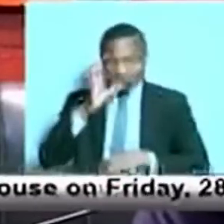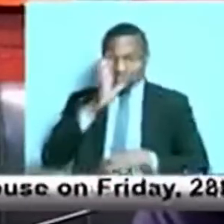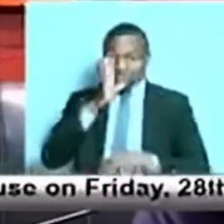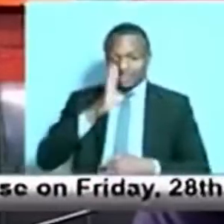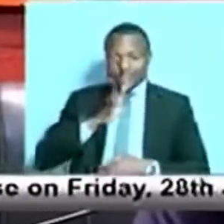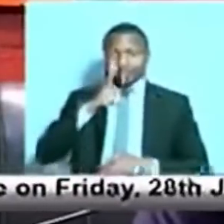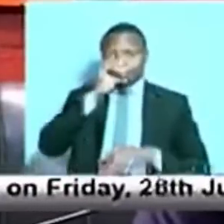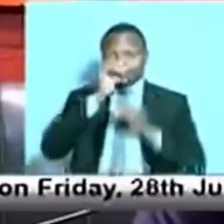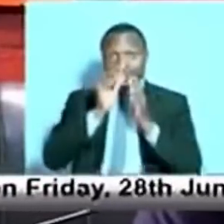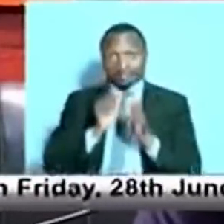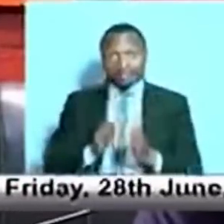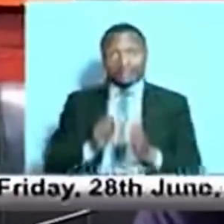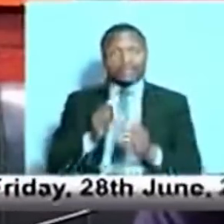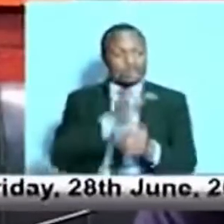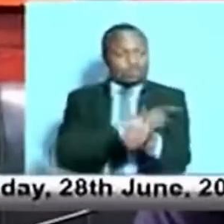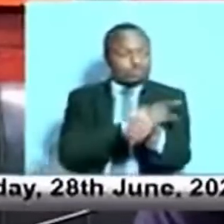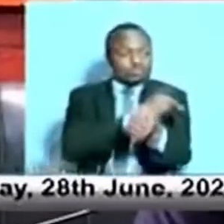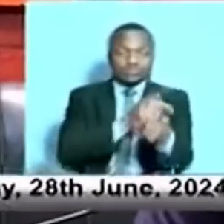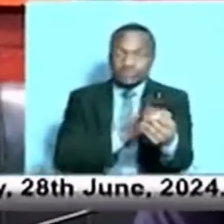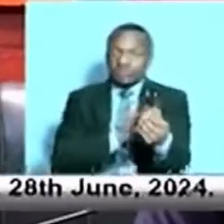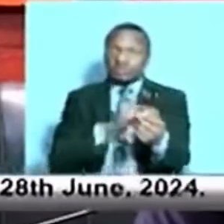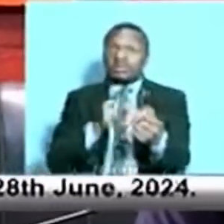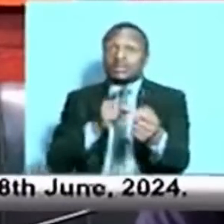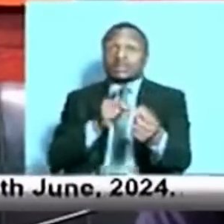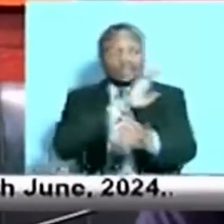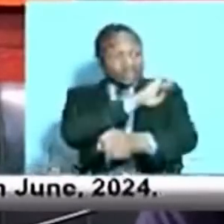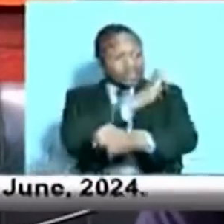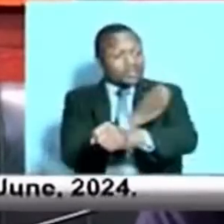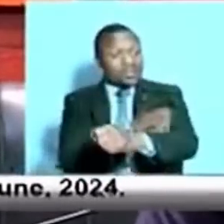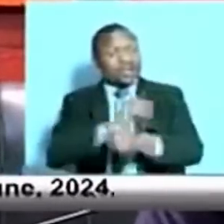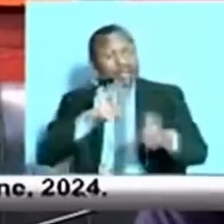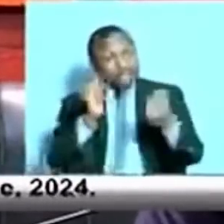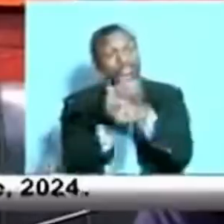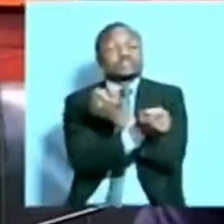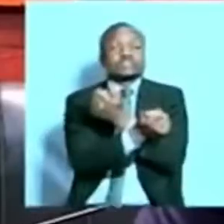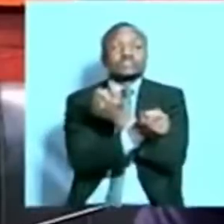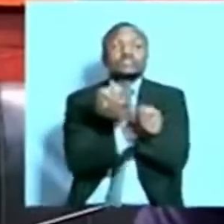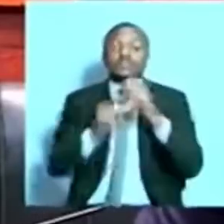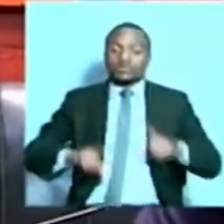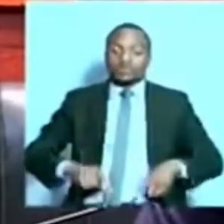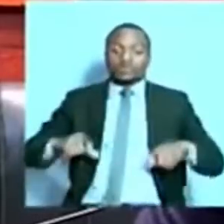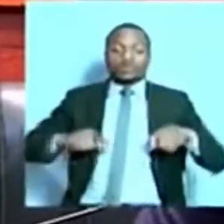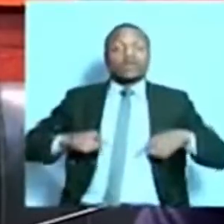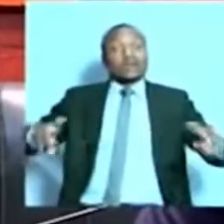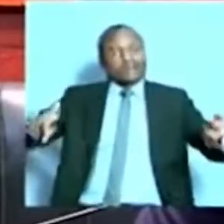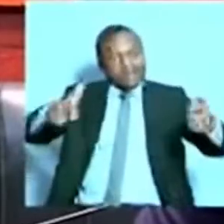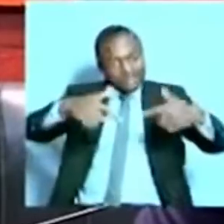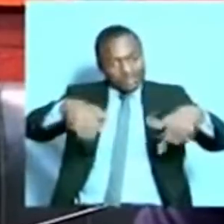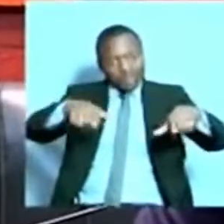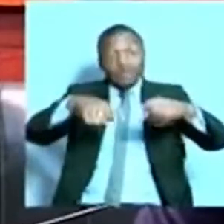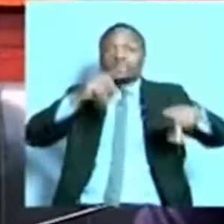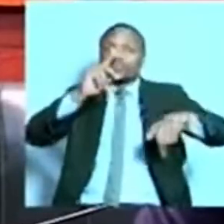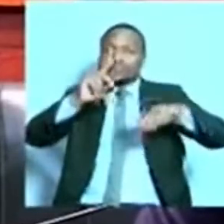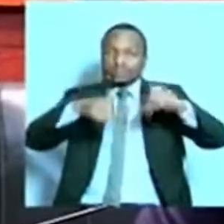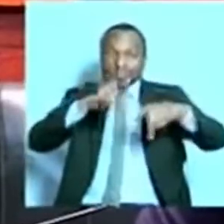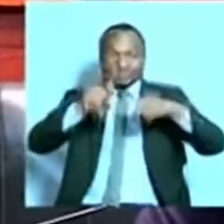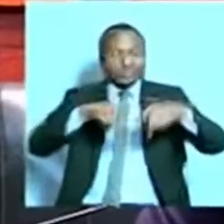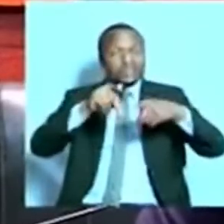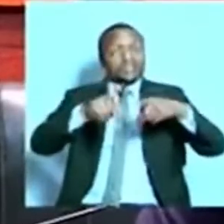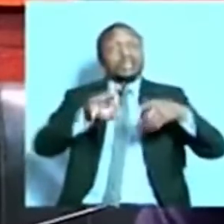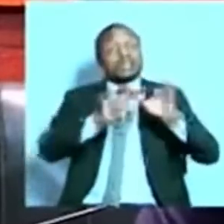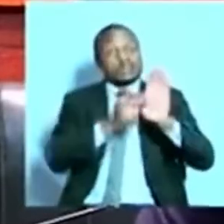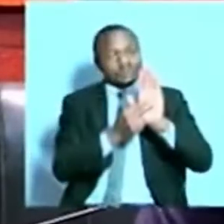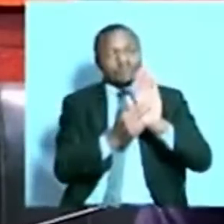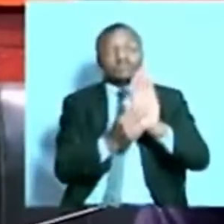Speaker, that decentralization is empowering and changing the faces and lives of the local people as